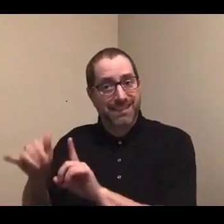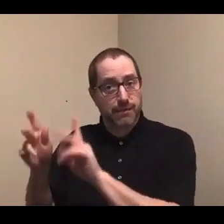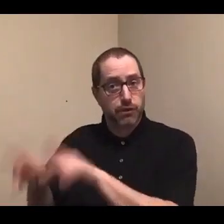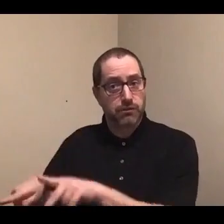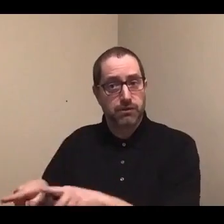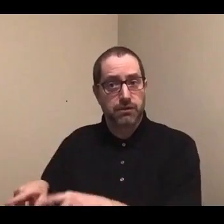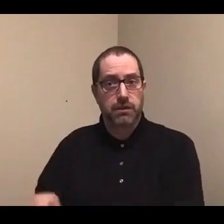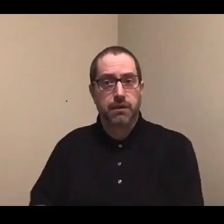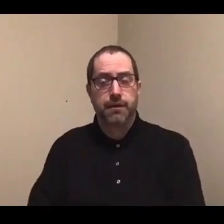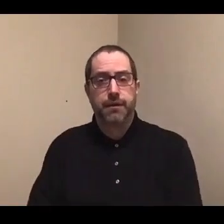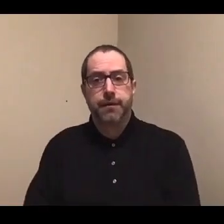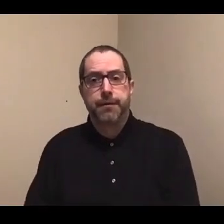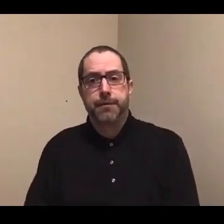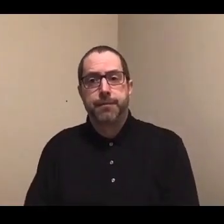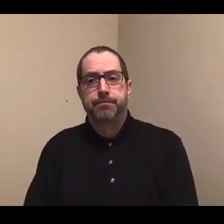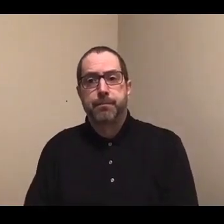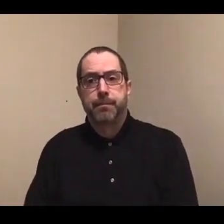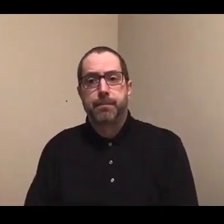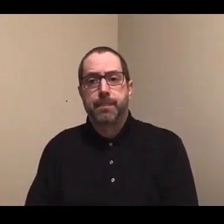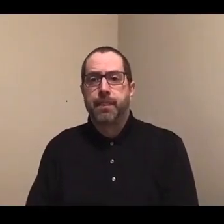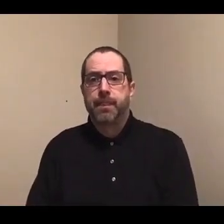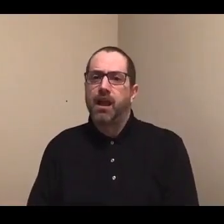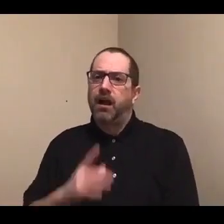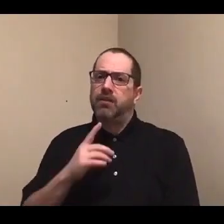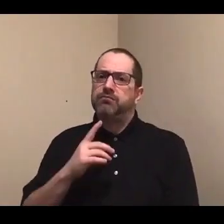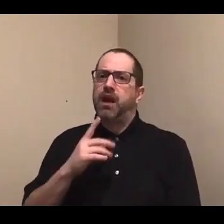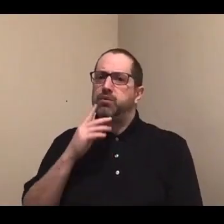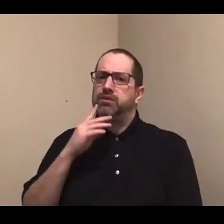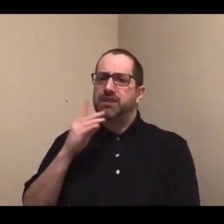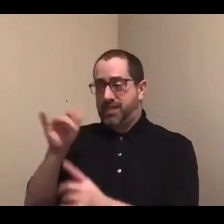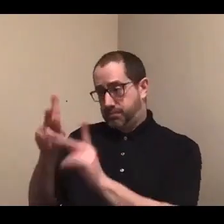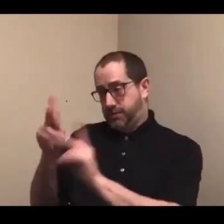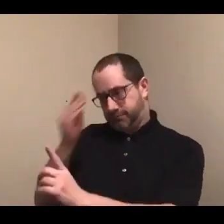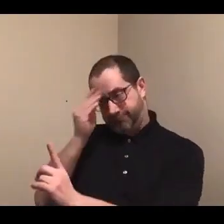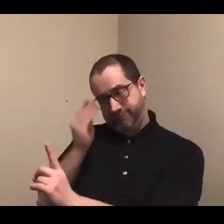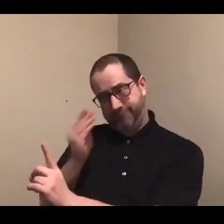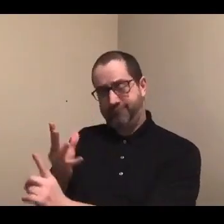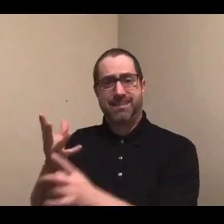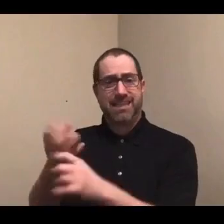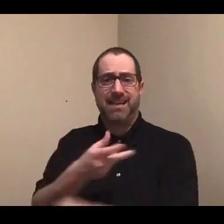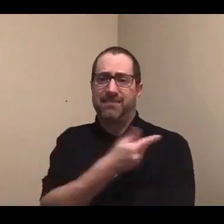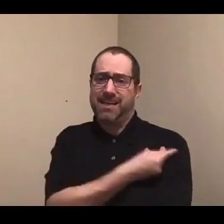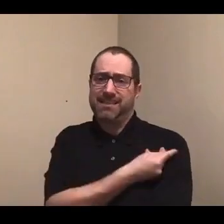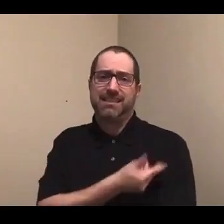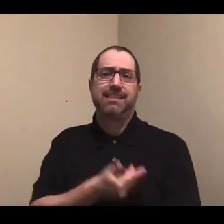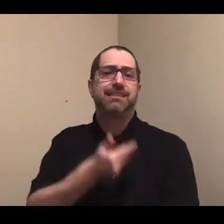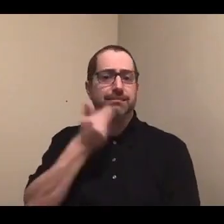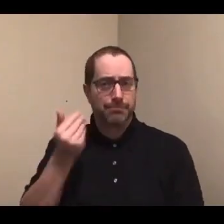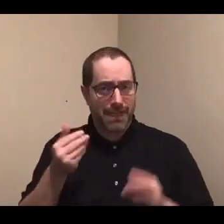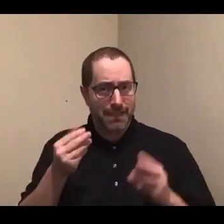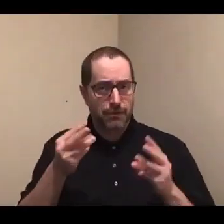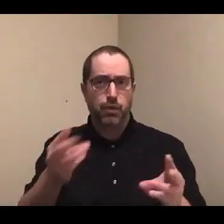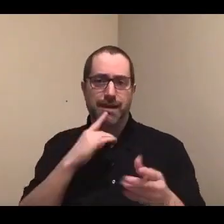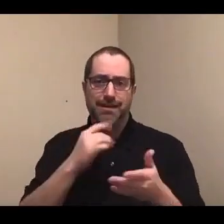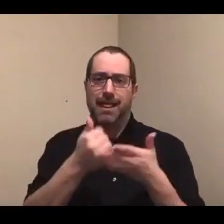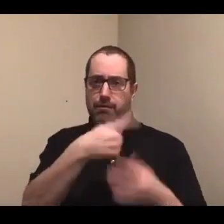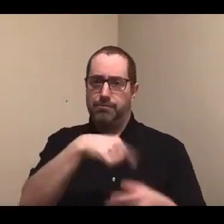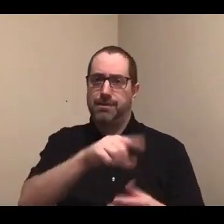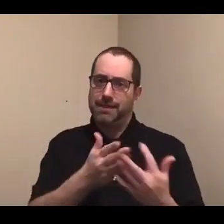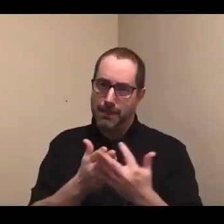I would say that getting vaccinated is the best way to help the entire community in this province get out of this pandemic quicker, but vaccines are